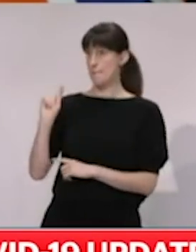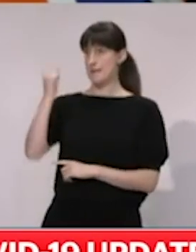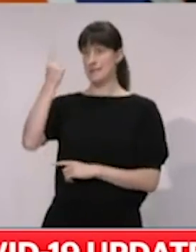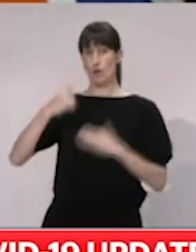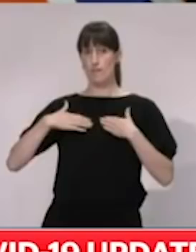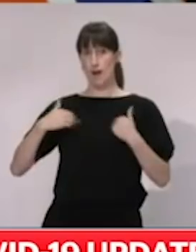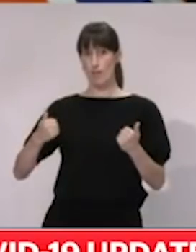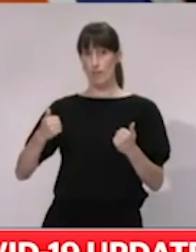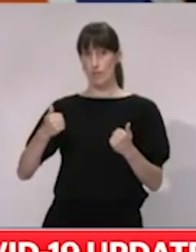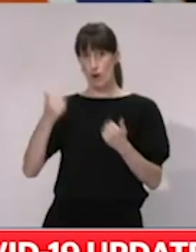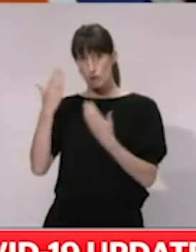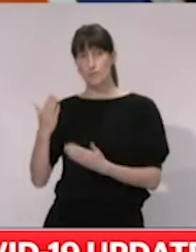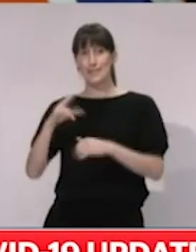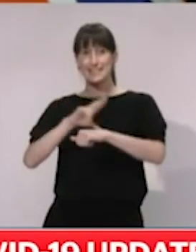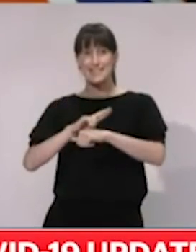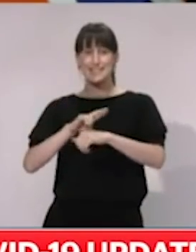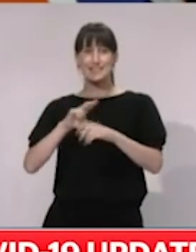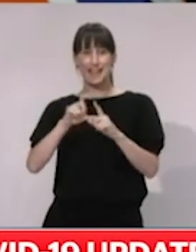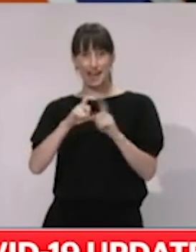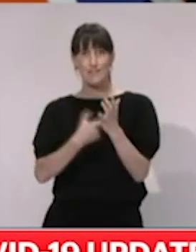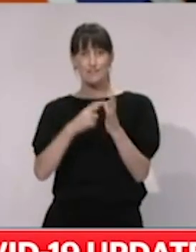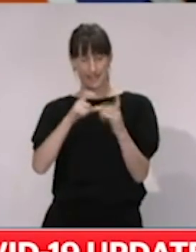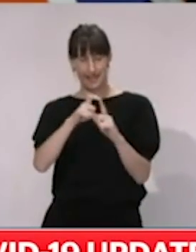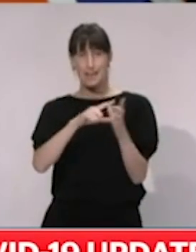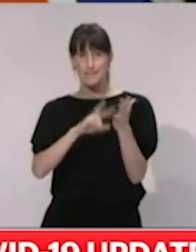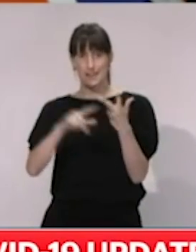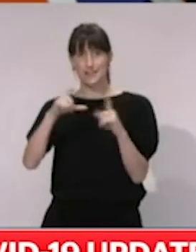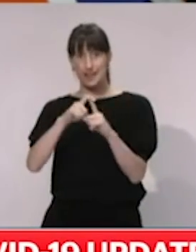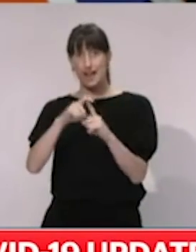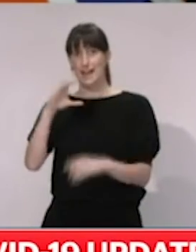New Zealand's country statement via video.